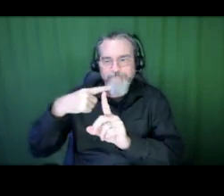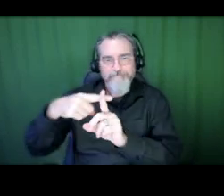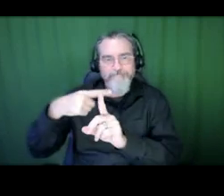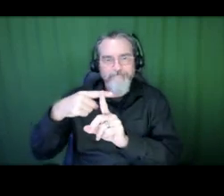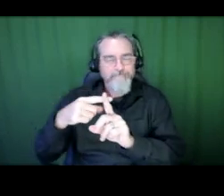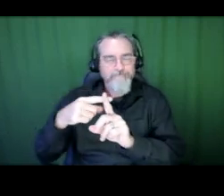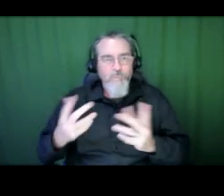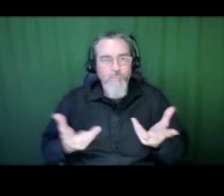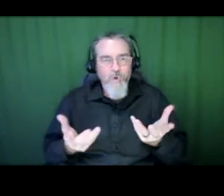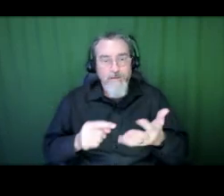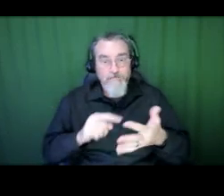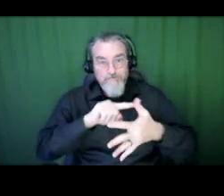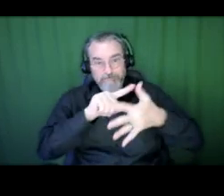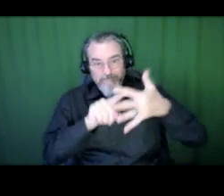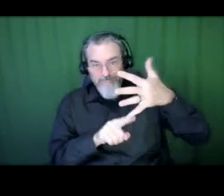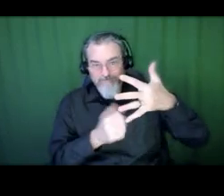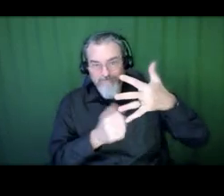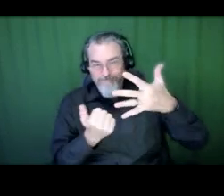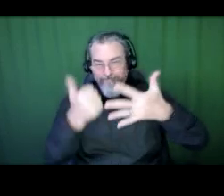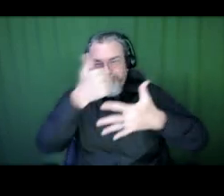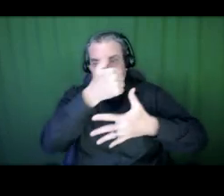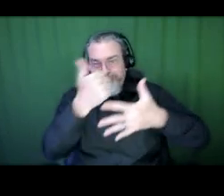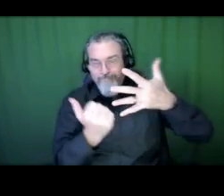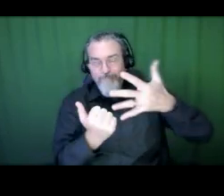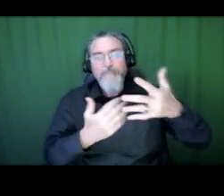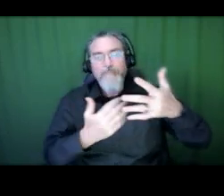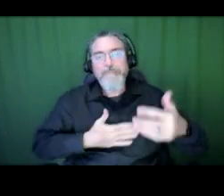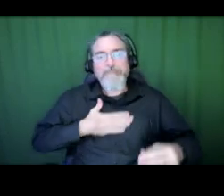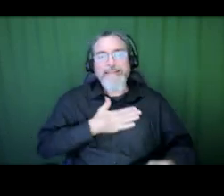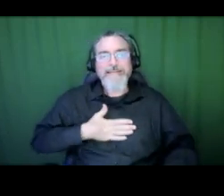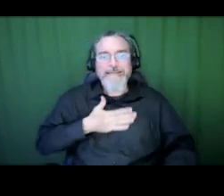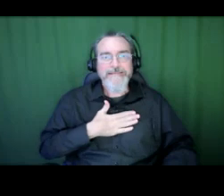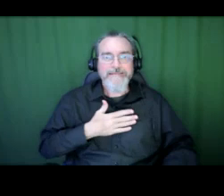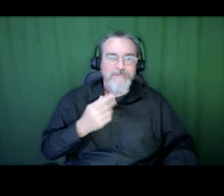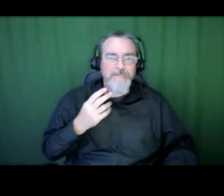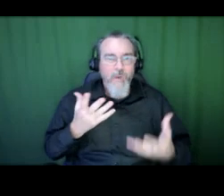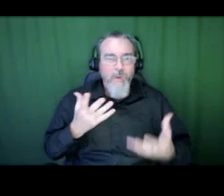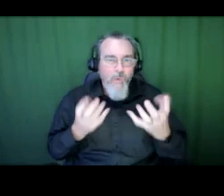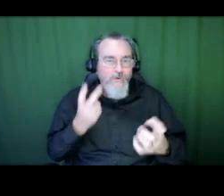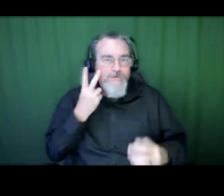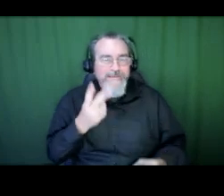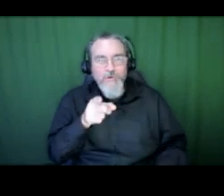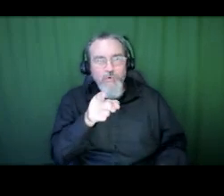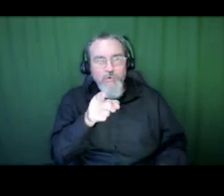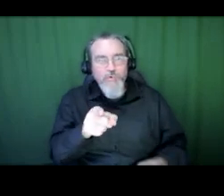rank these, we'd be interested to see what